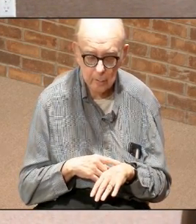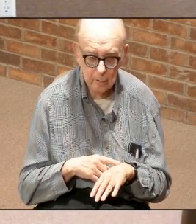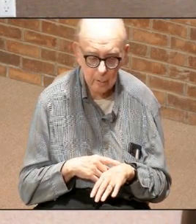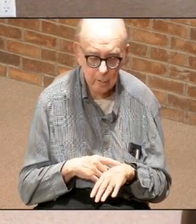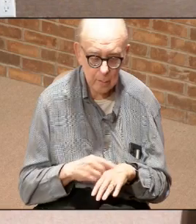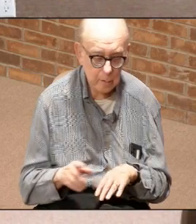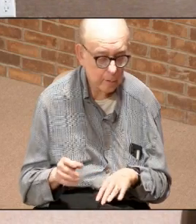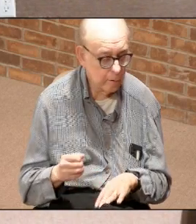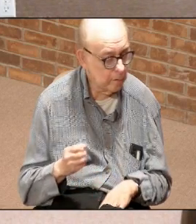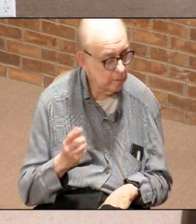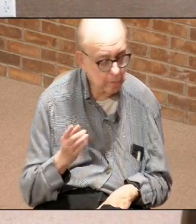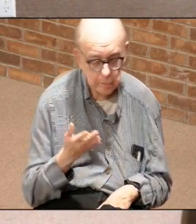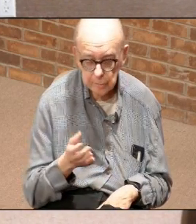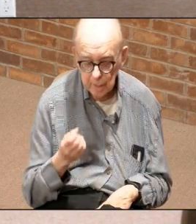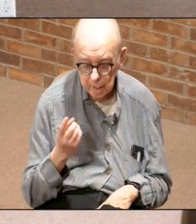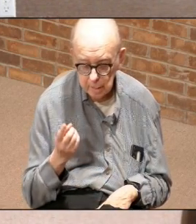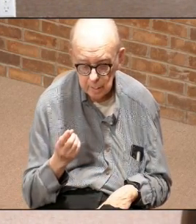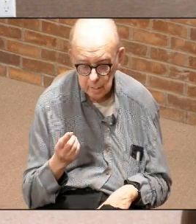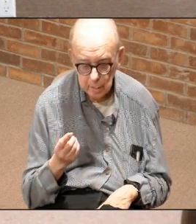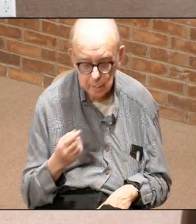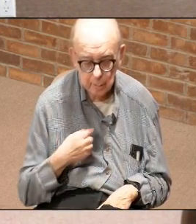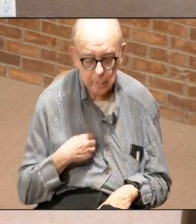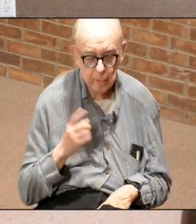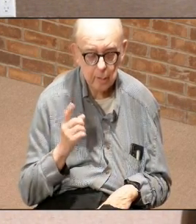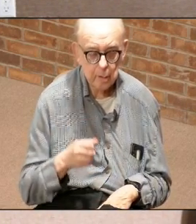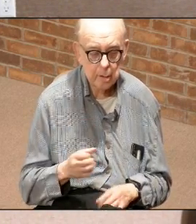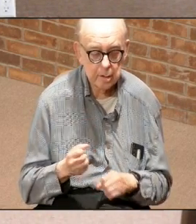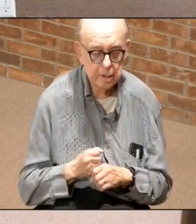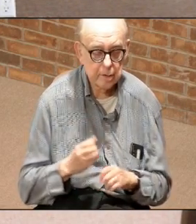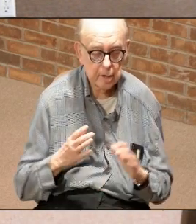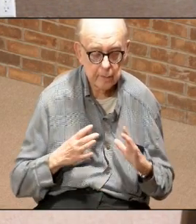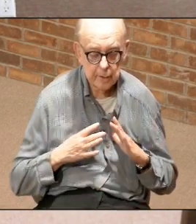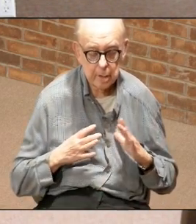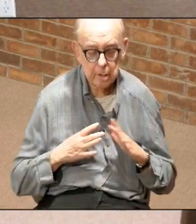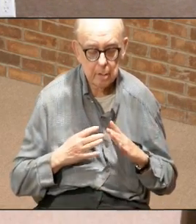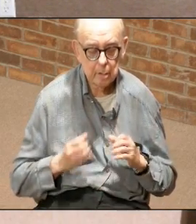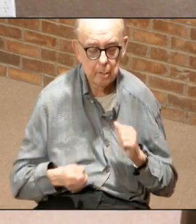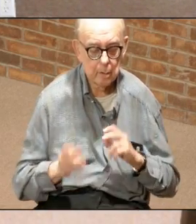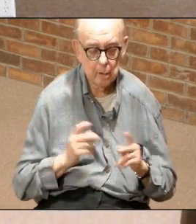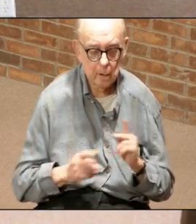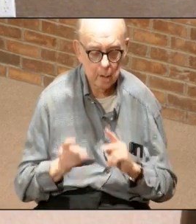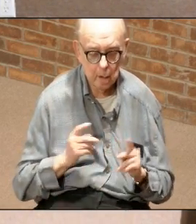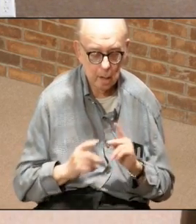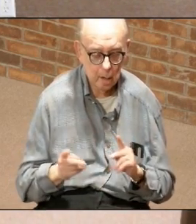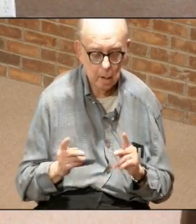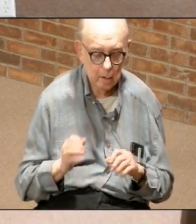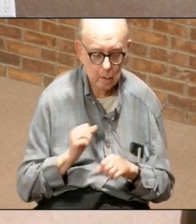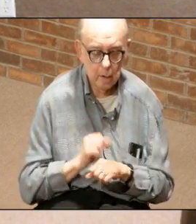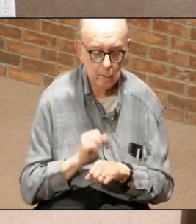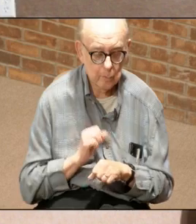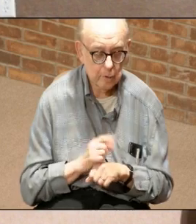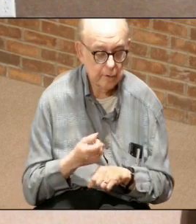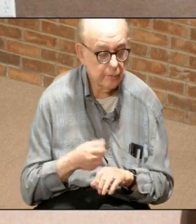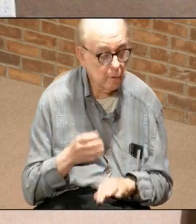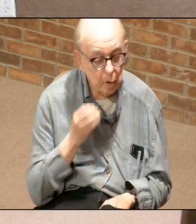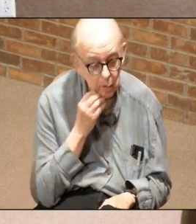and you don't understand. I need to take vacation. Most people have been working from home.